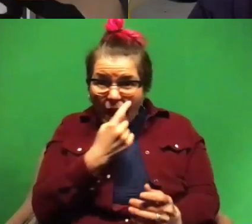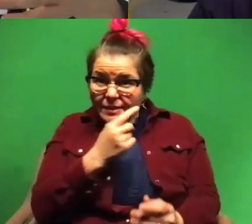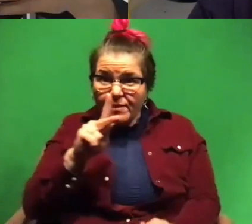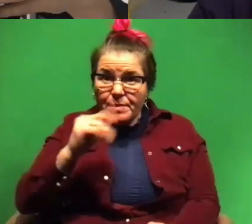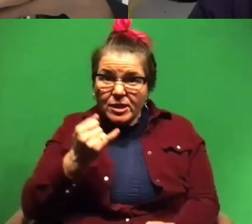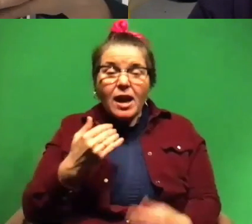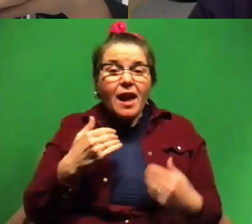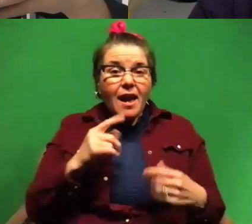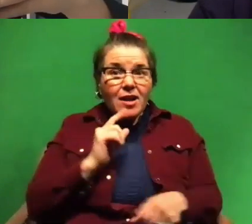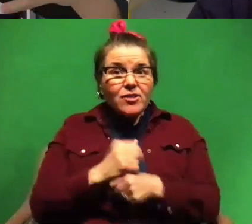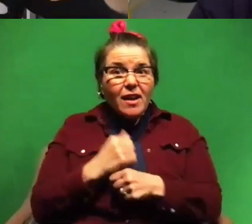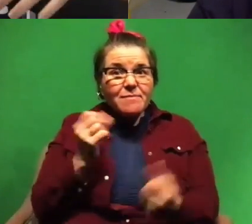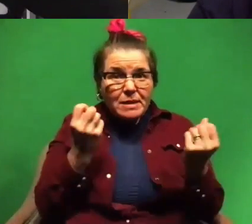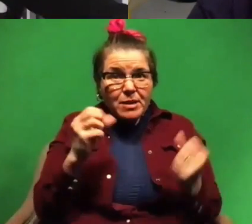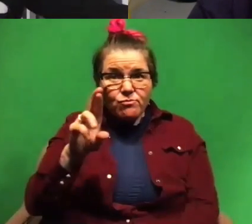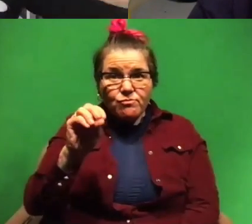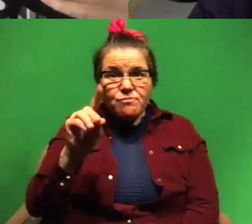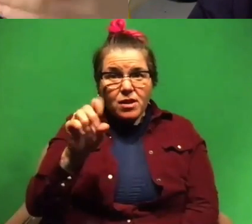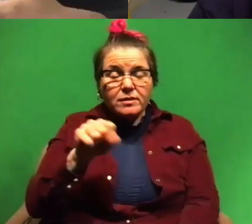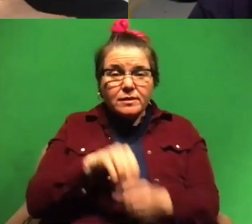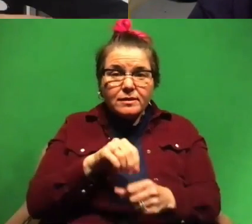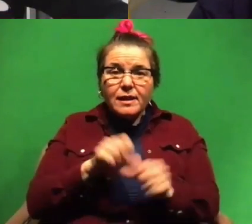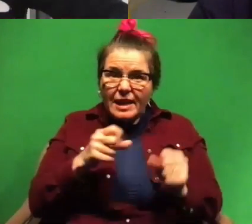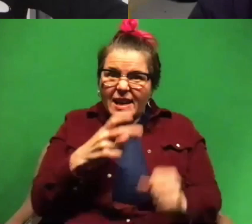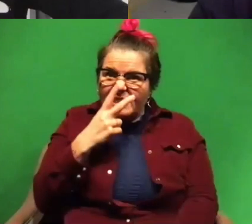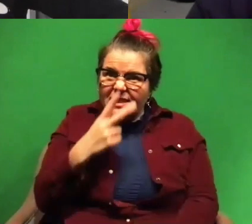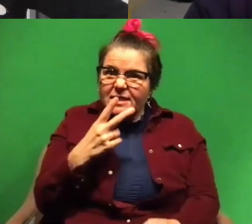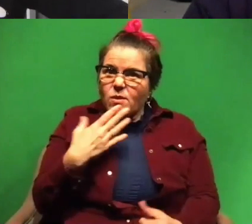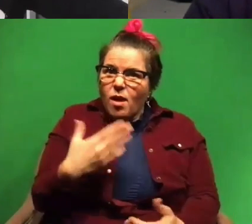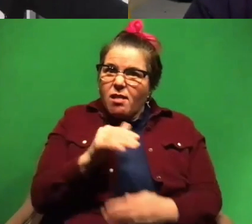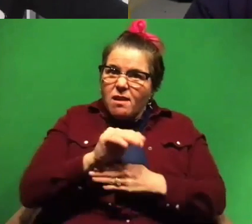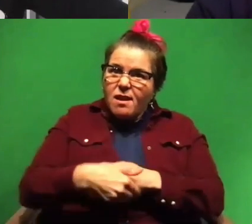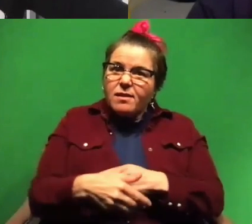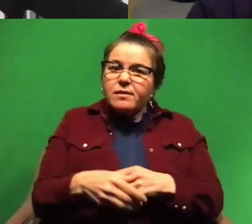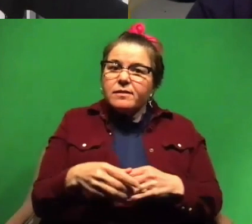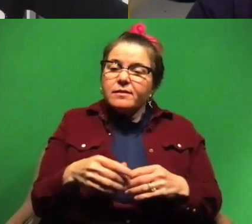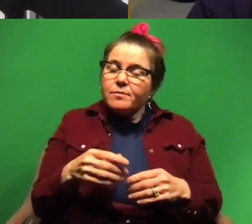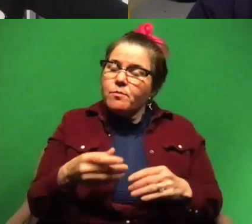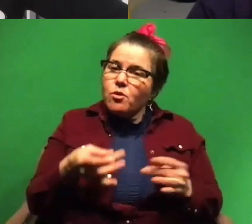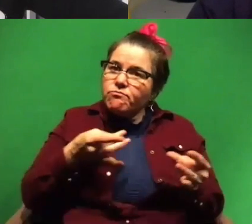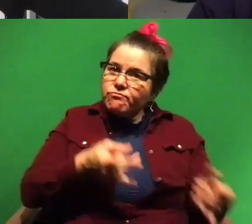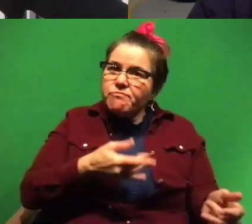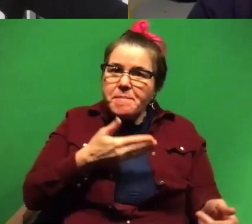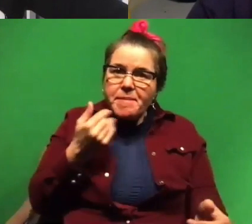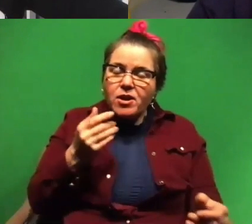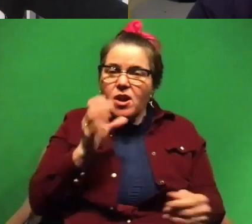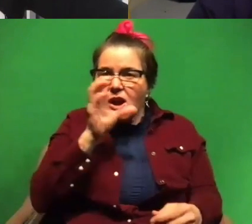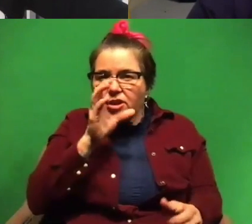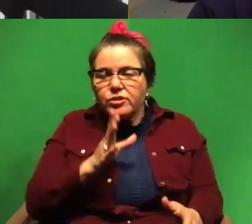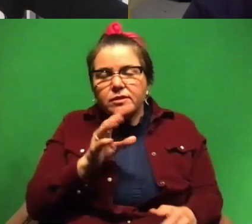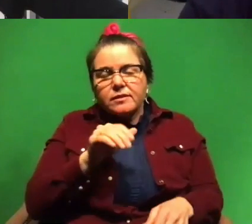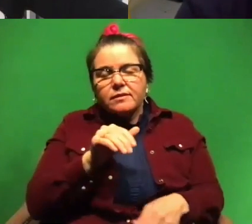have a lot of rods in there and they can actually see well at night. And this makes them more efficient hunters at nighttime. So